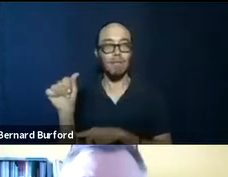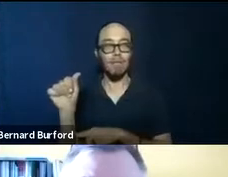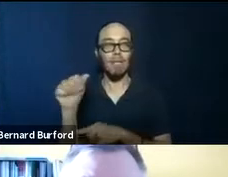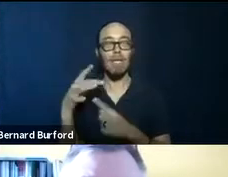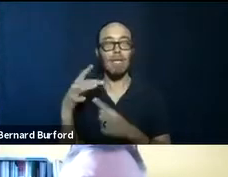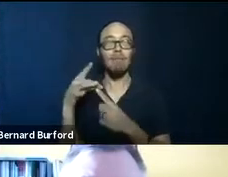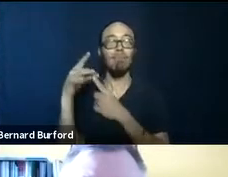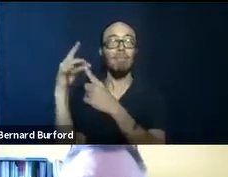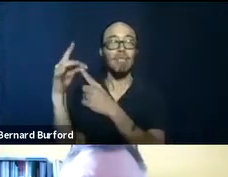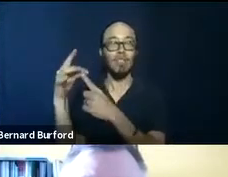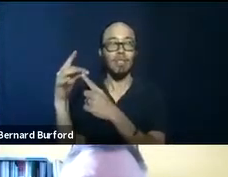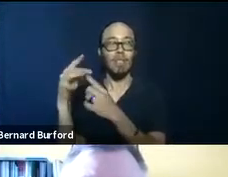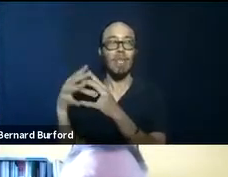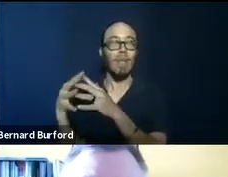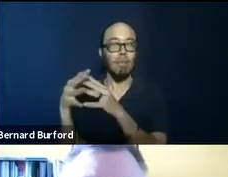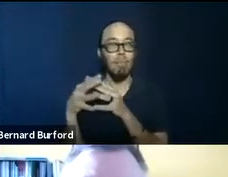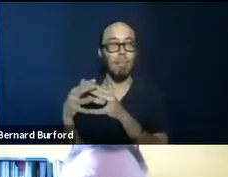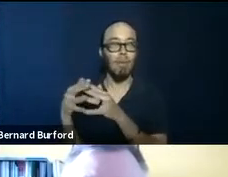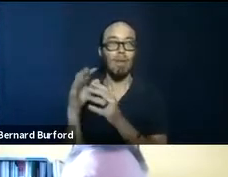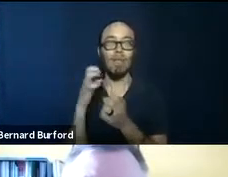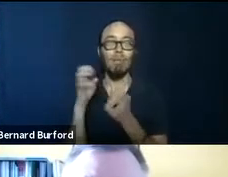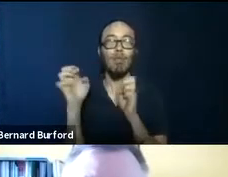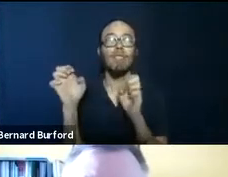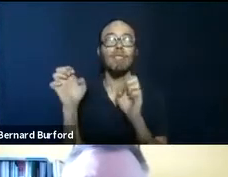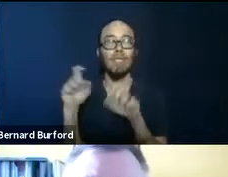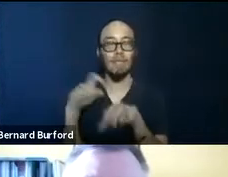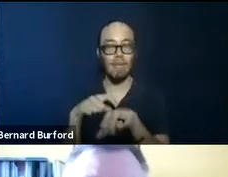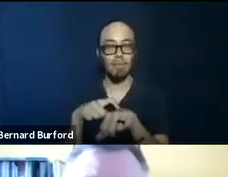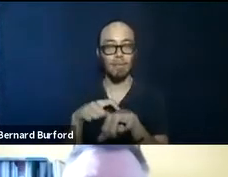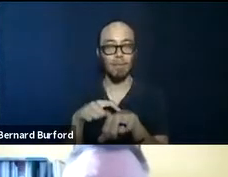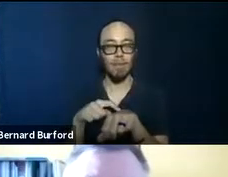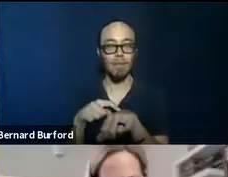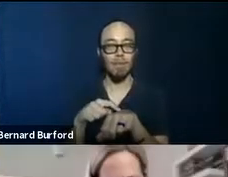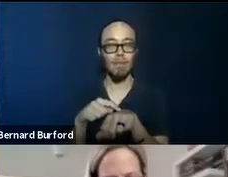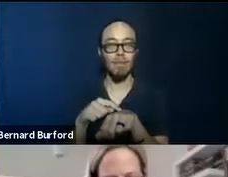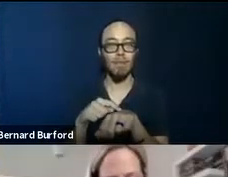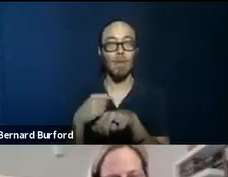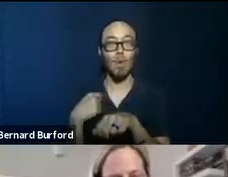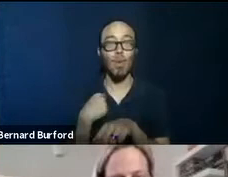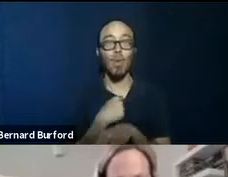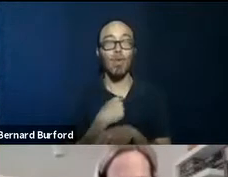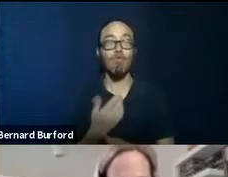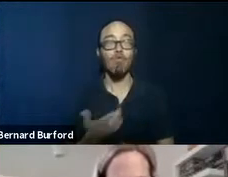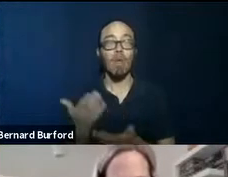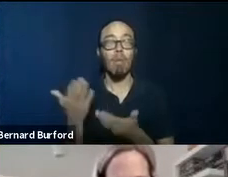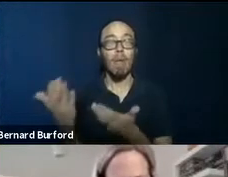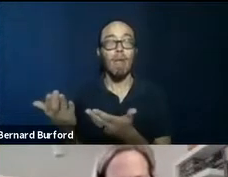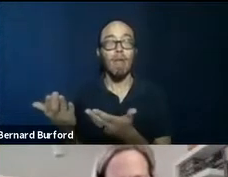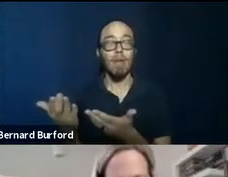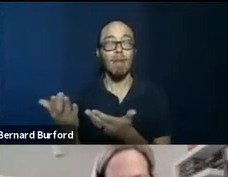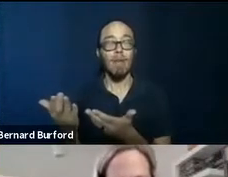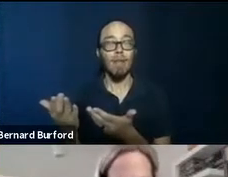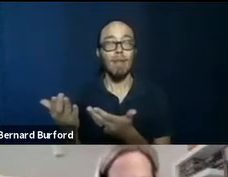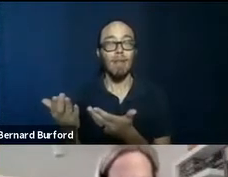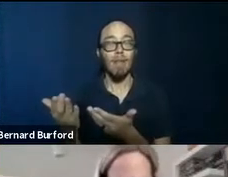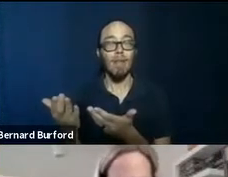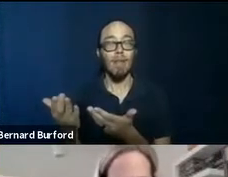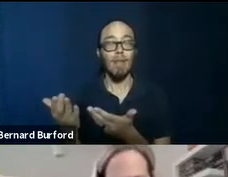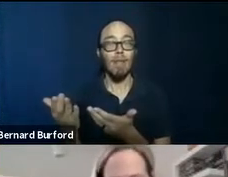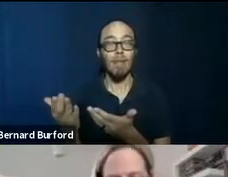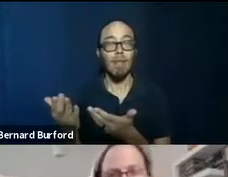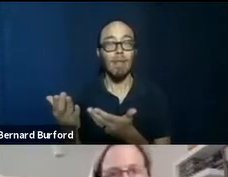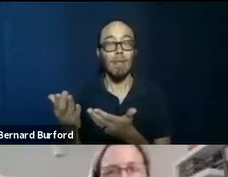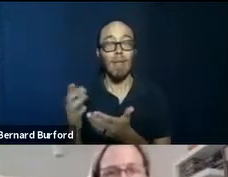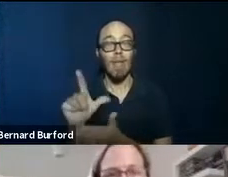especially in emergency times. We recommend promoting this proposal as